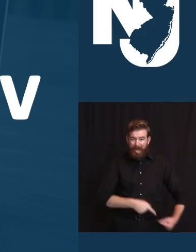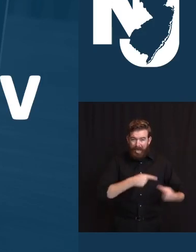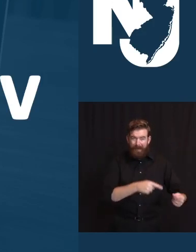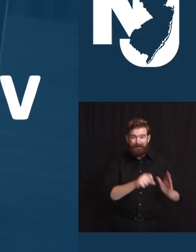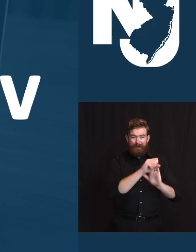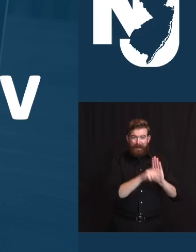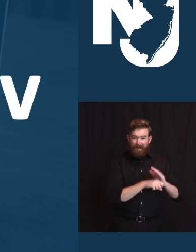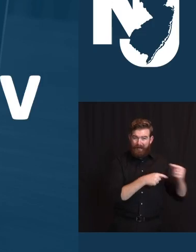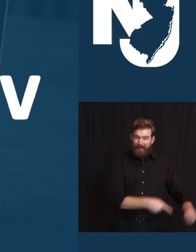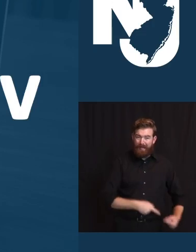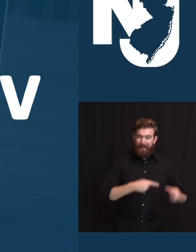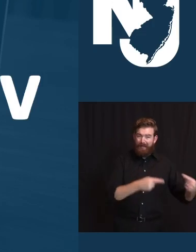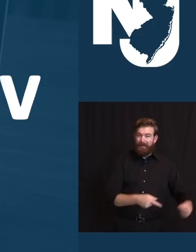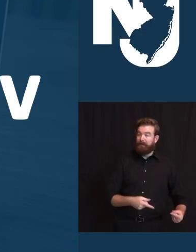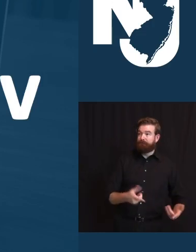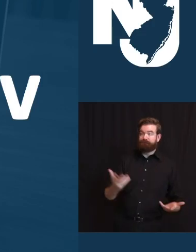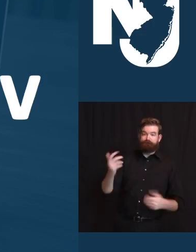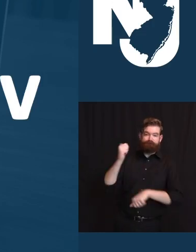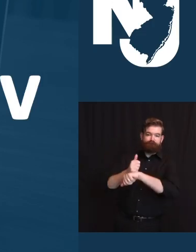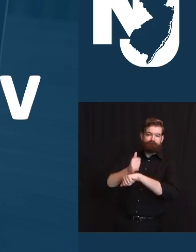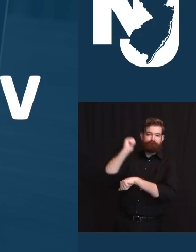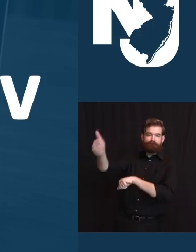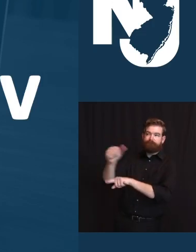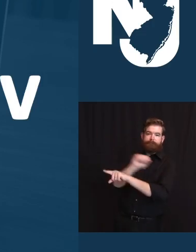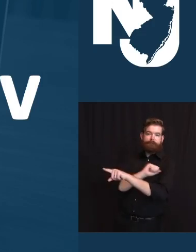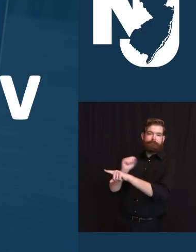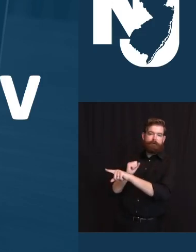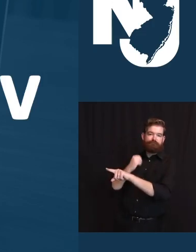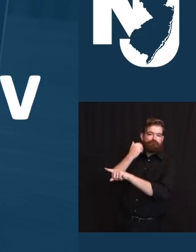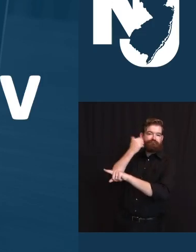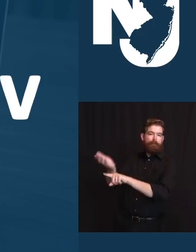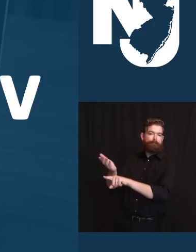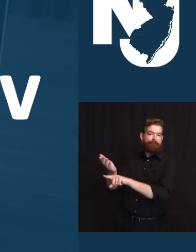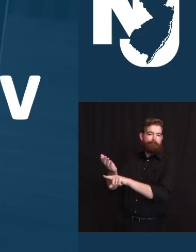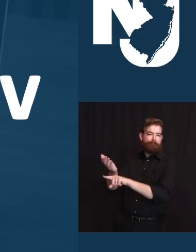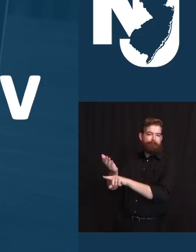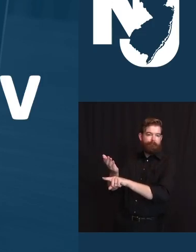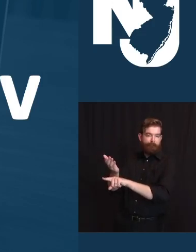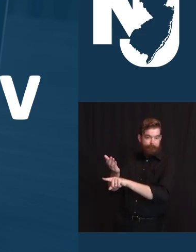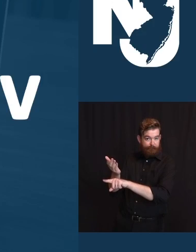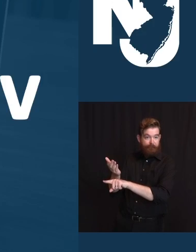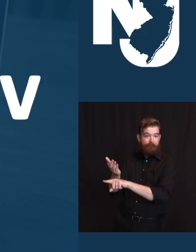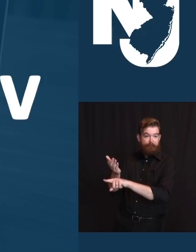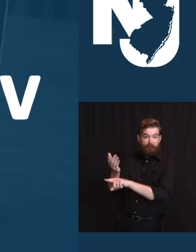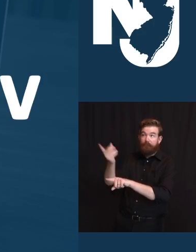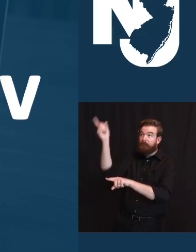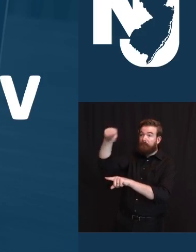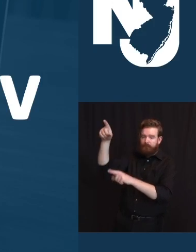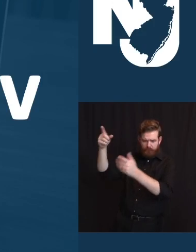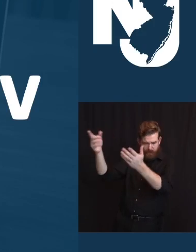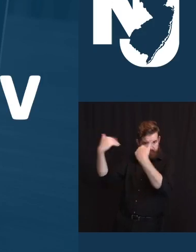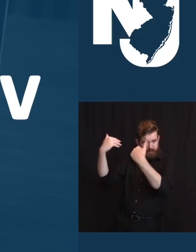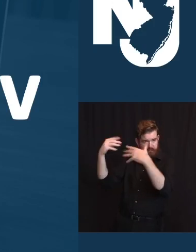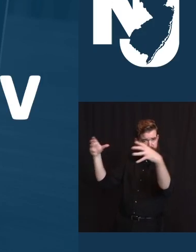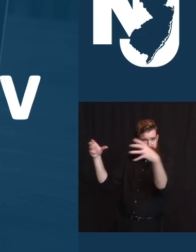sit down with Speaker Pelosi, Leader Schumer, Secretary of the Treasury Mnuchin, and get this